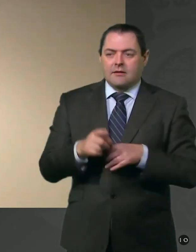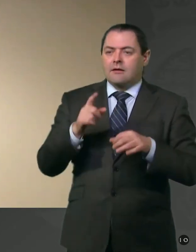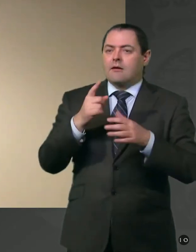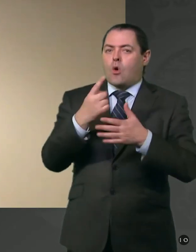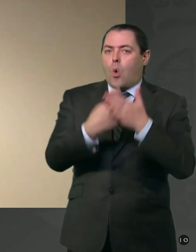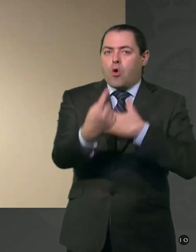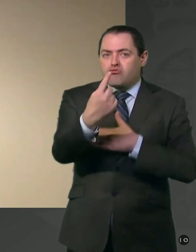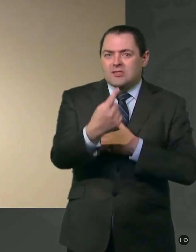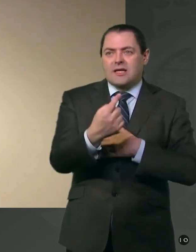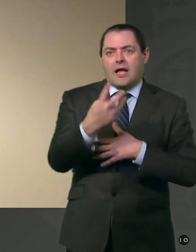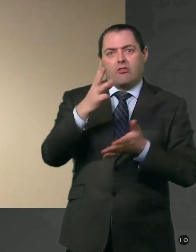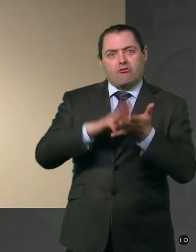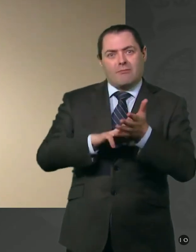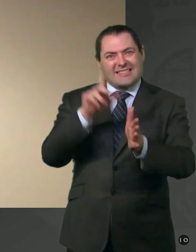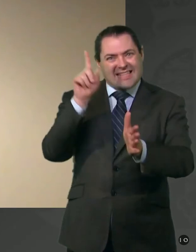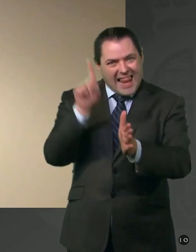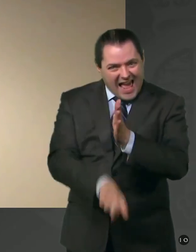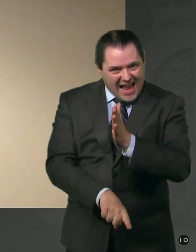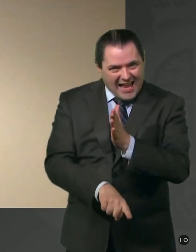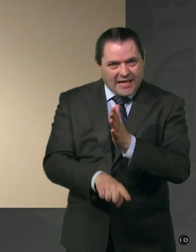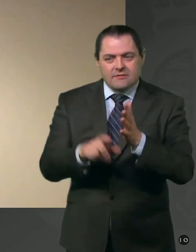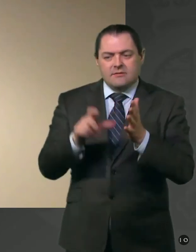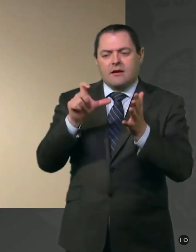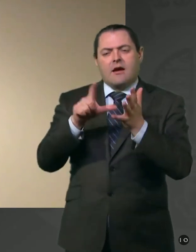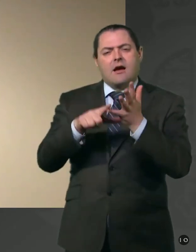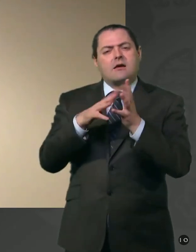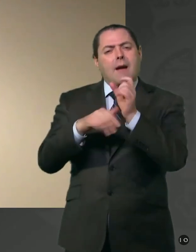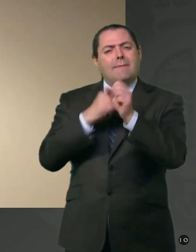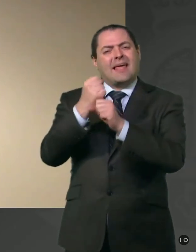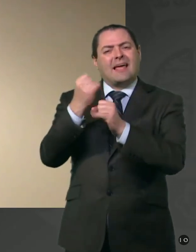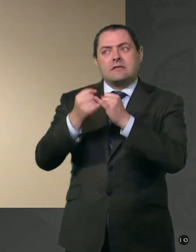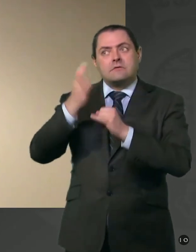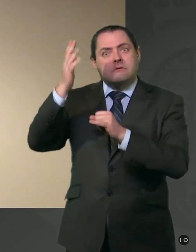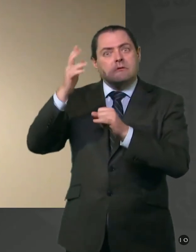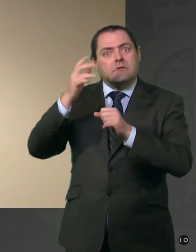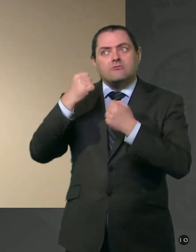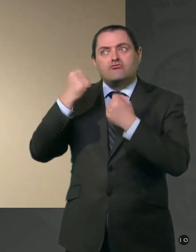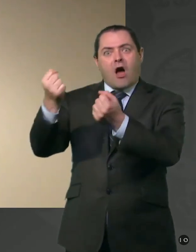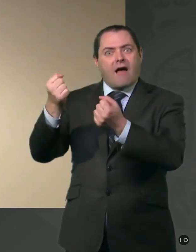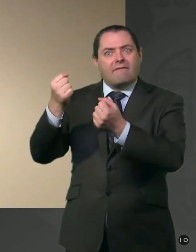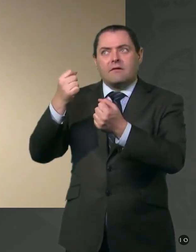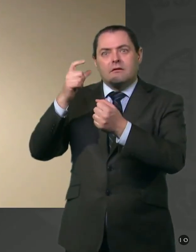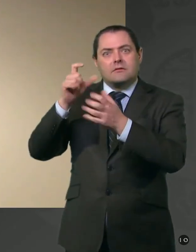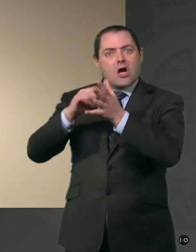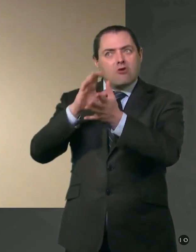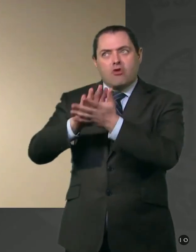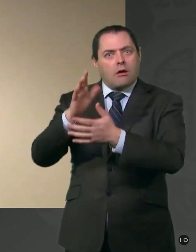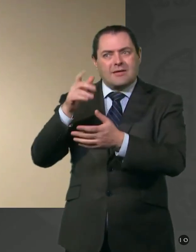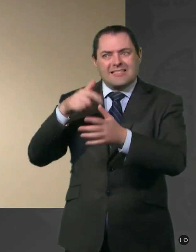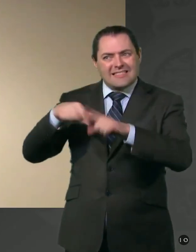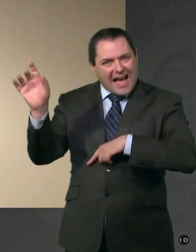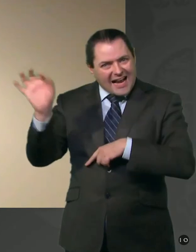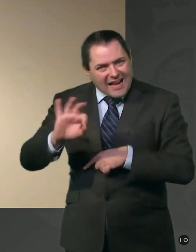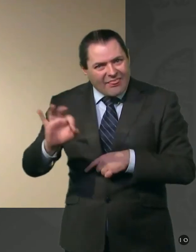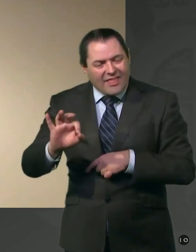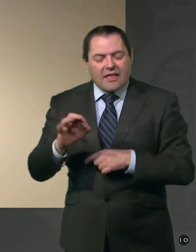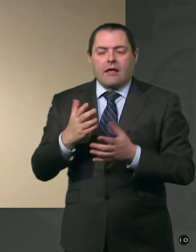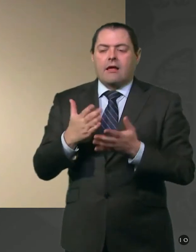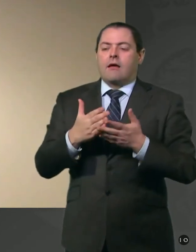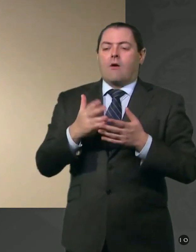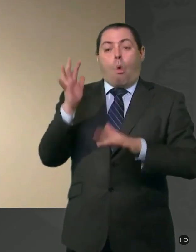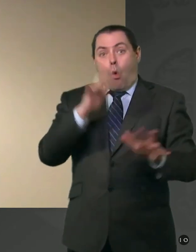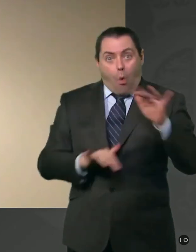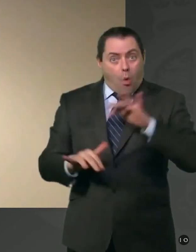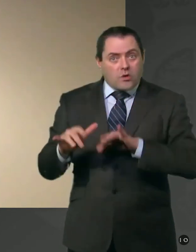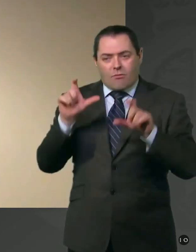Cummings, ignoring SAGE's advice about bringing in a lockdown in the autumn, and also allowing bubbles to form over Christmas